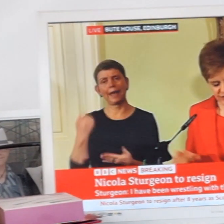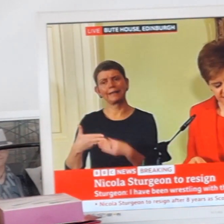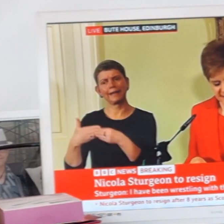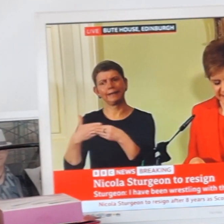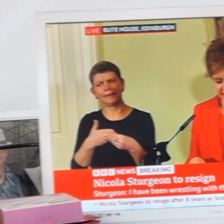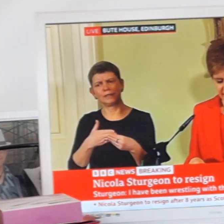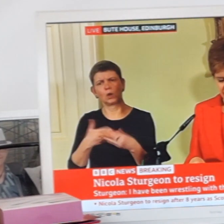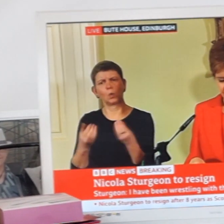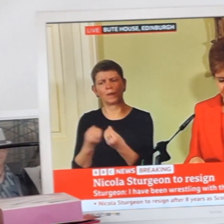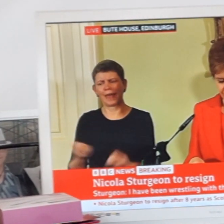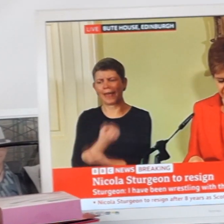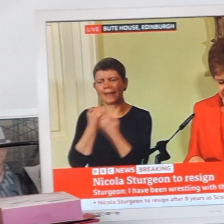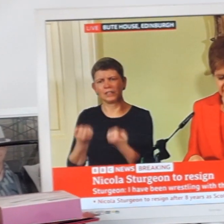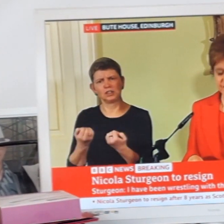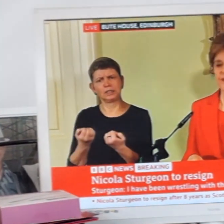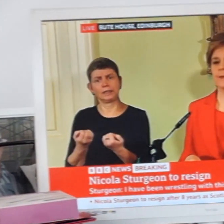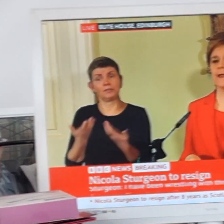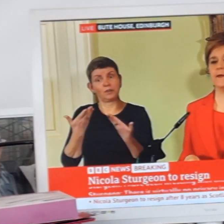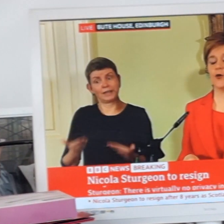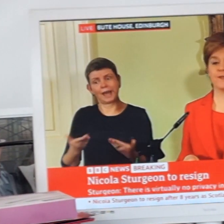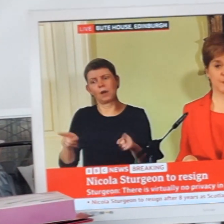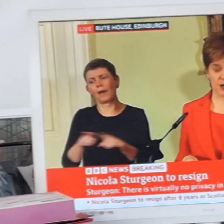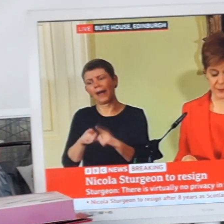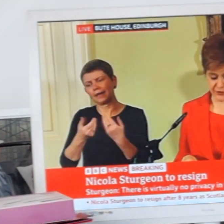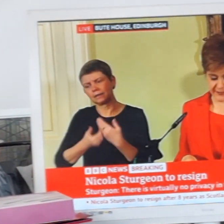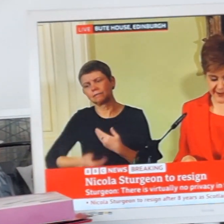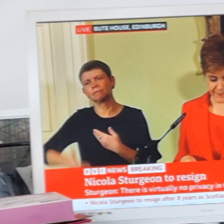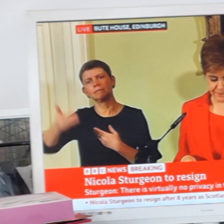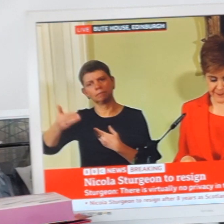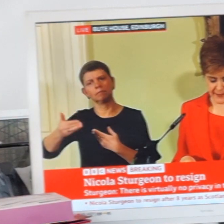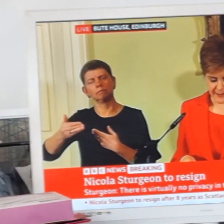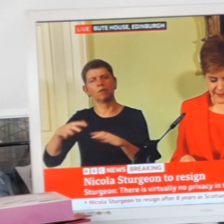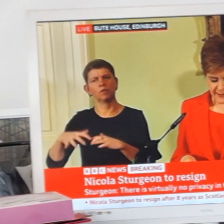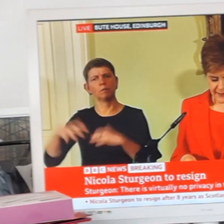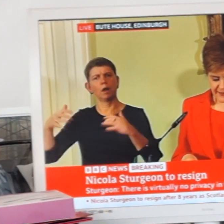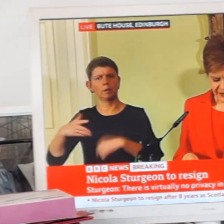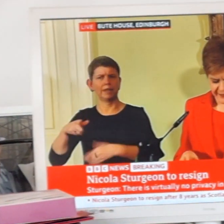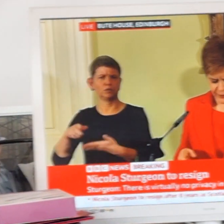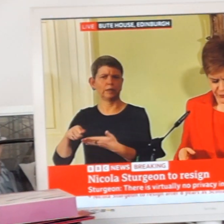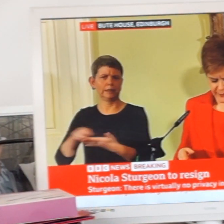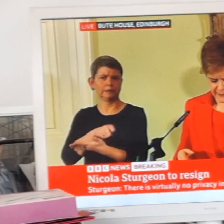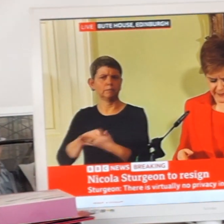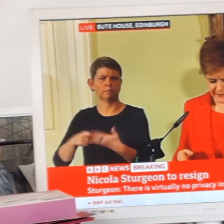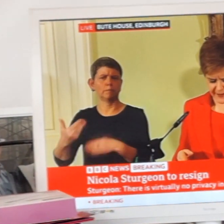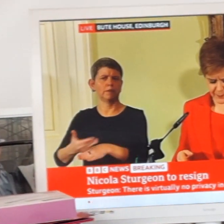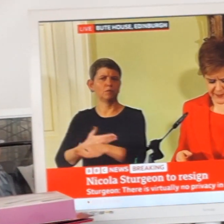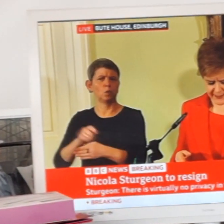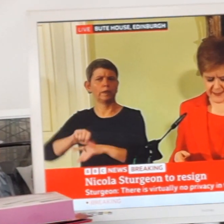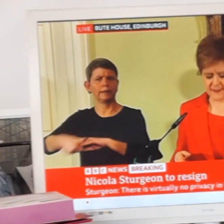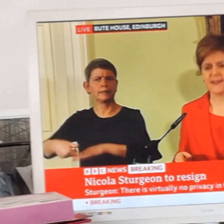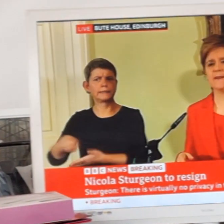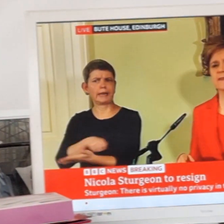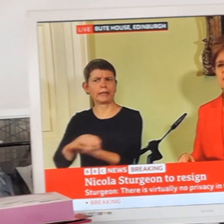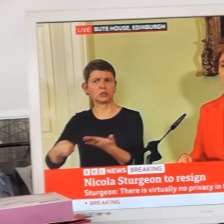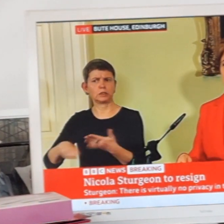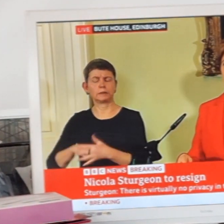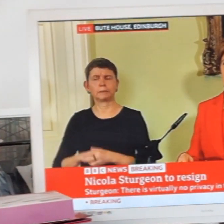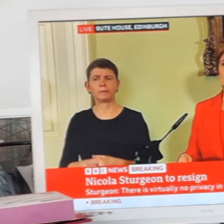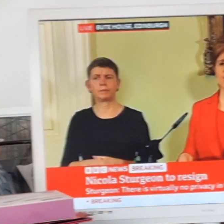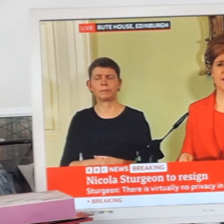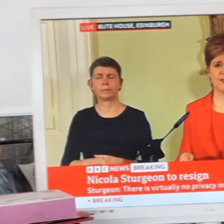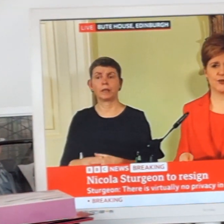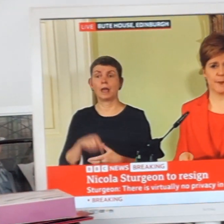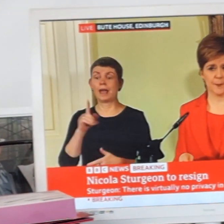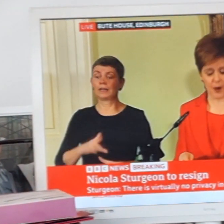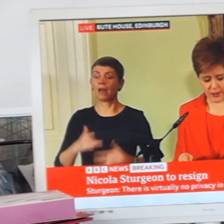needs, not just today, but through the years that remain of this parliamentary term. And right now, in a very particular sense, I feel